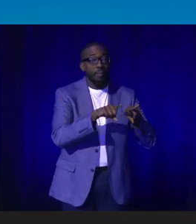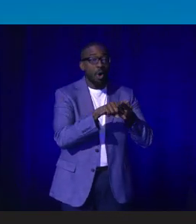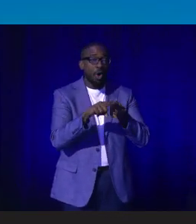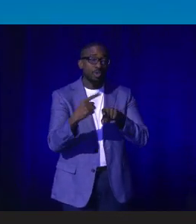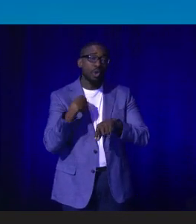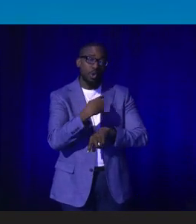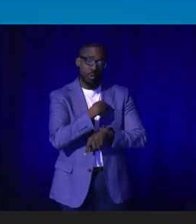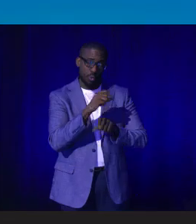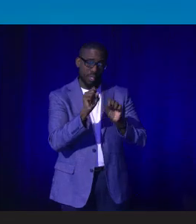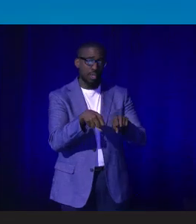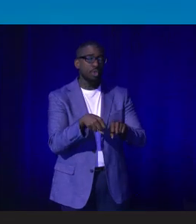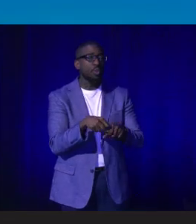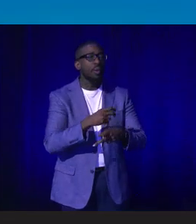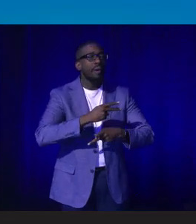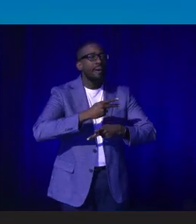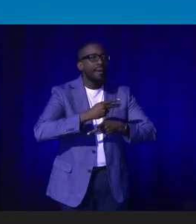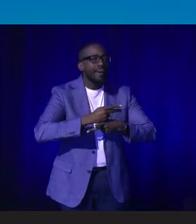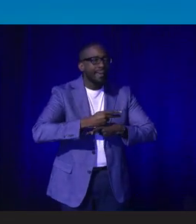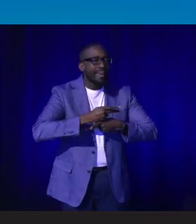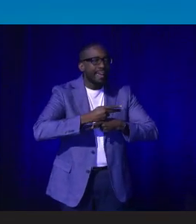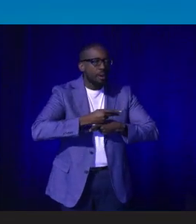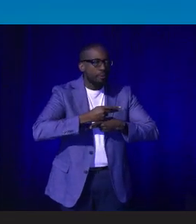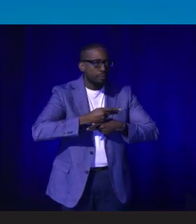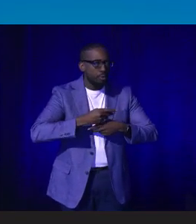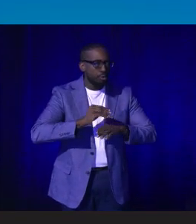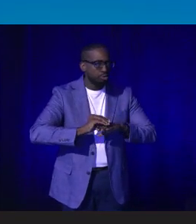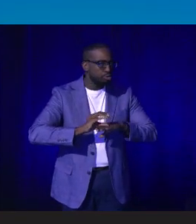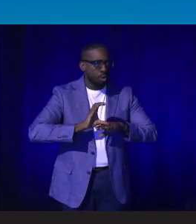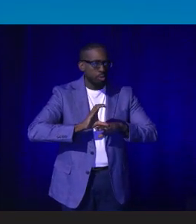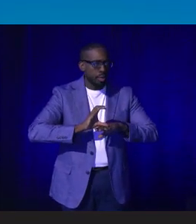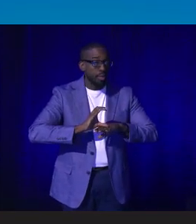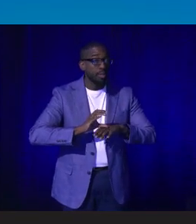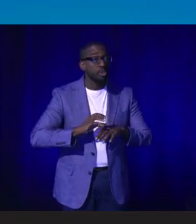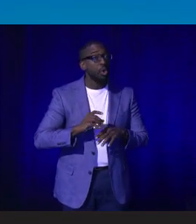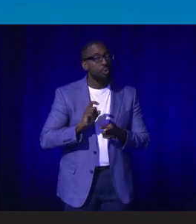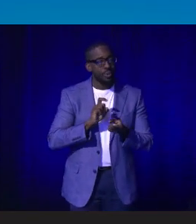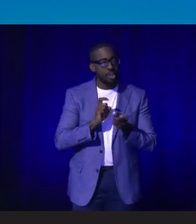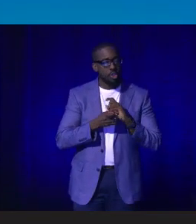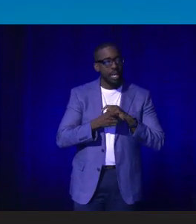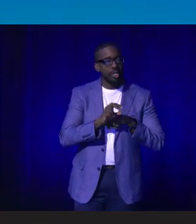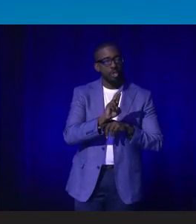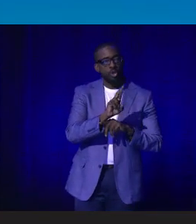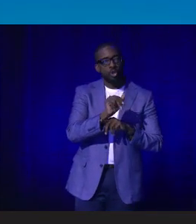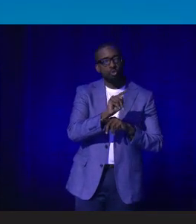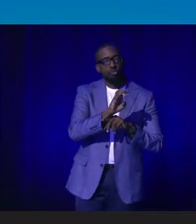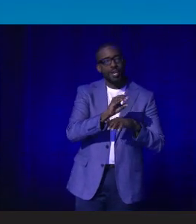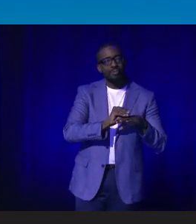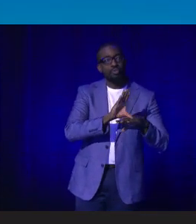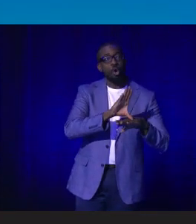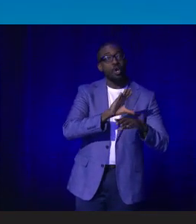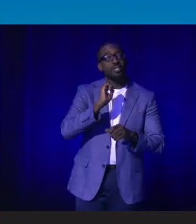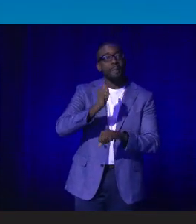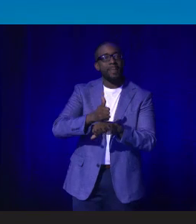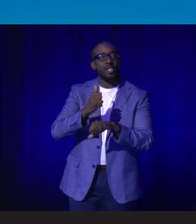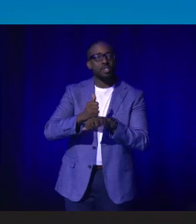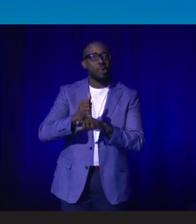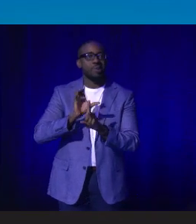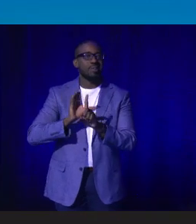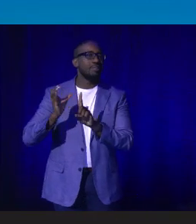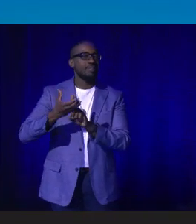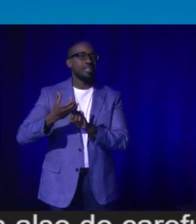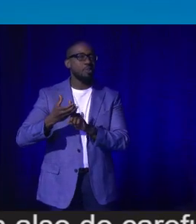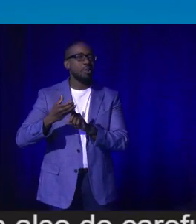charging. So we could change the rate that we charge based on the state of charge. So like